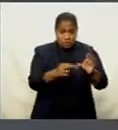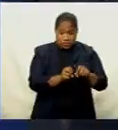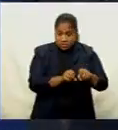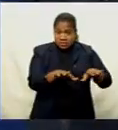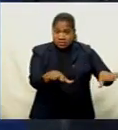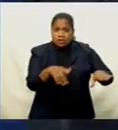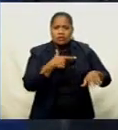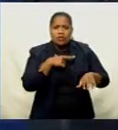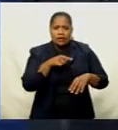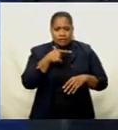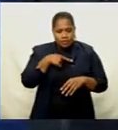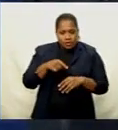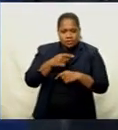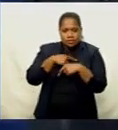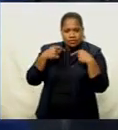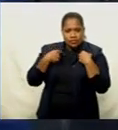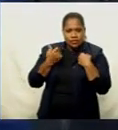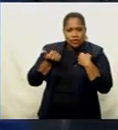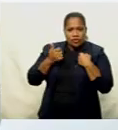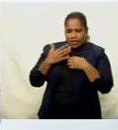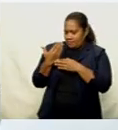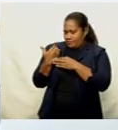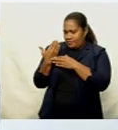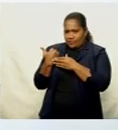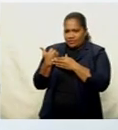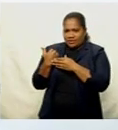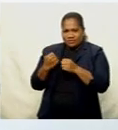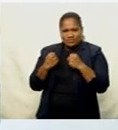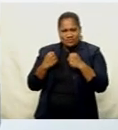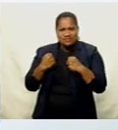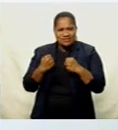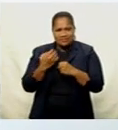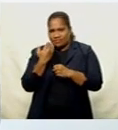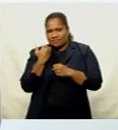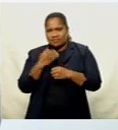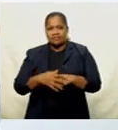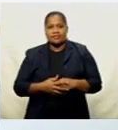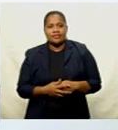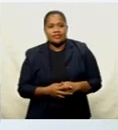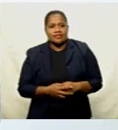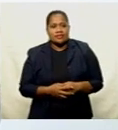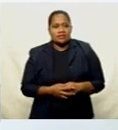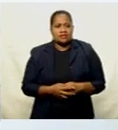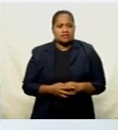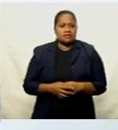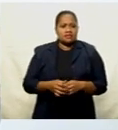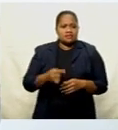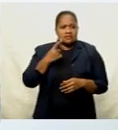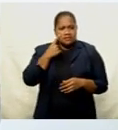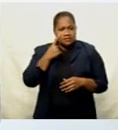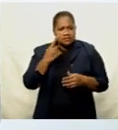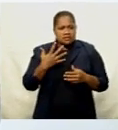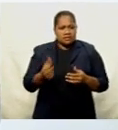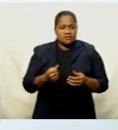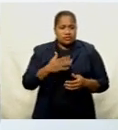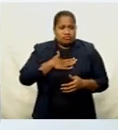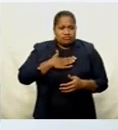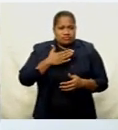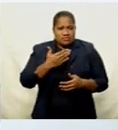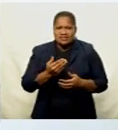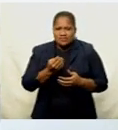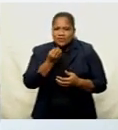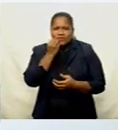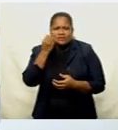of backbone we've built in recent times. We've seen a wide range of interest in terms of international markets, but